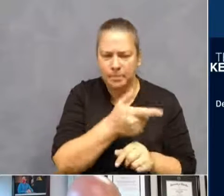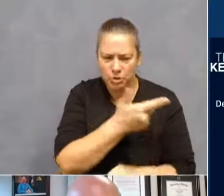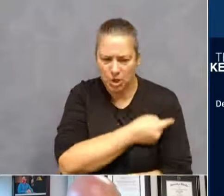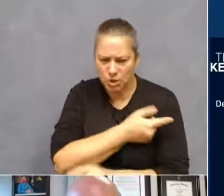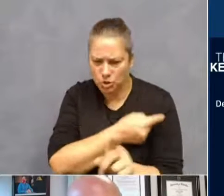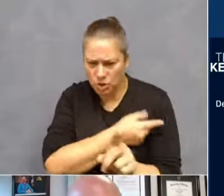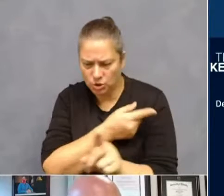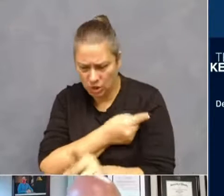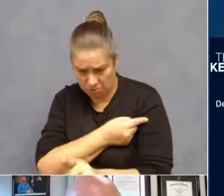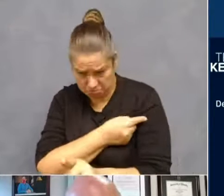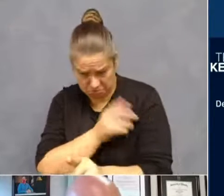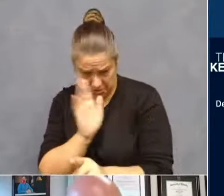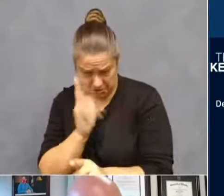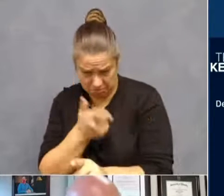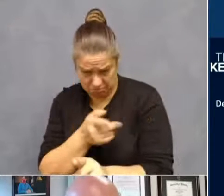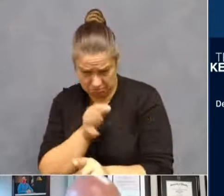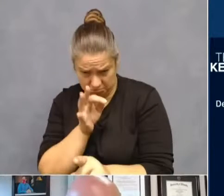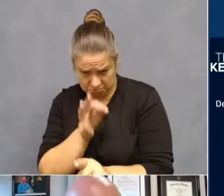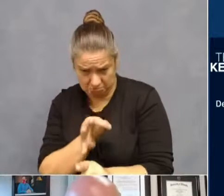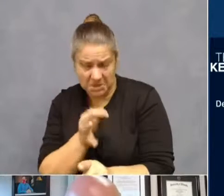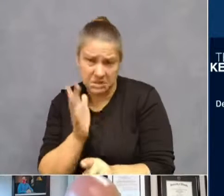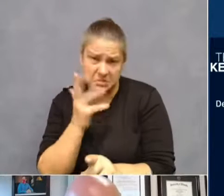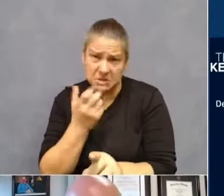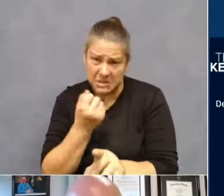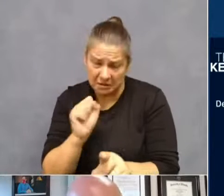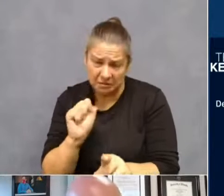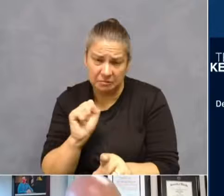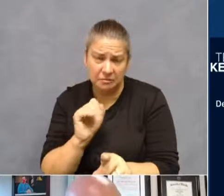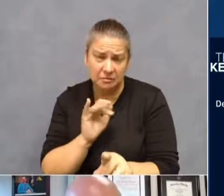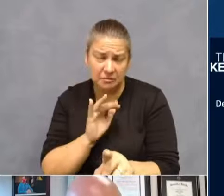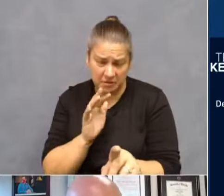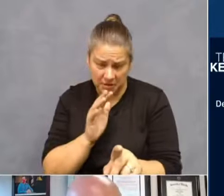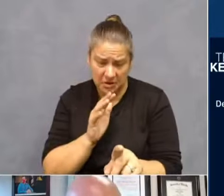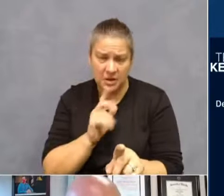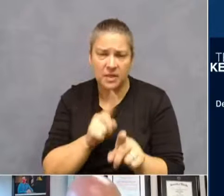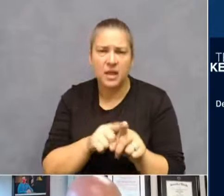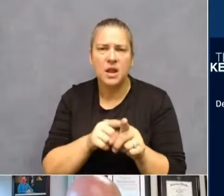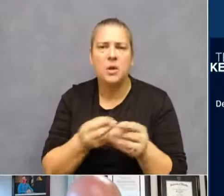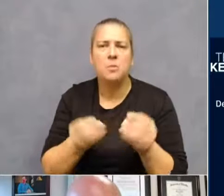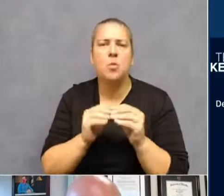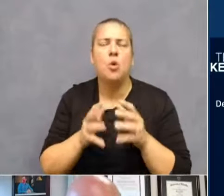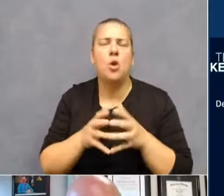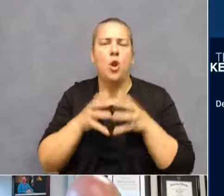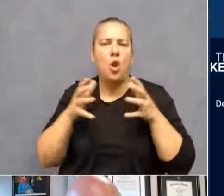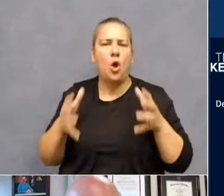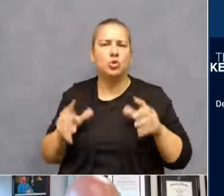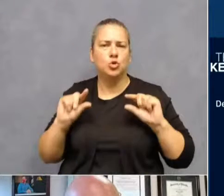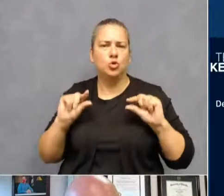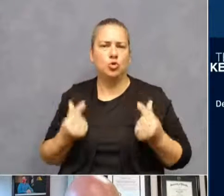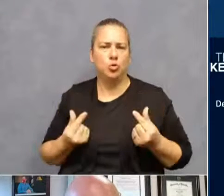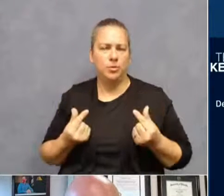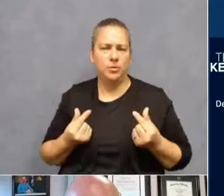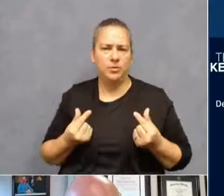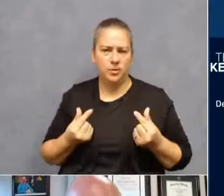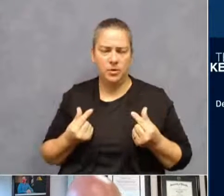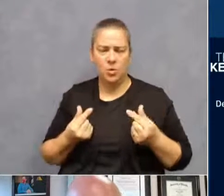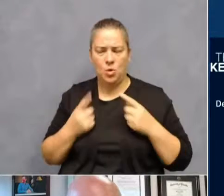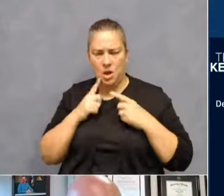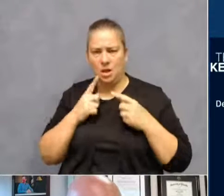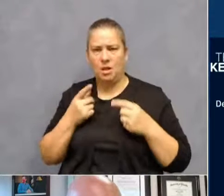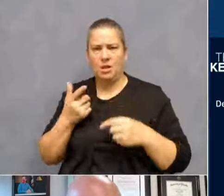early signs that it is effective in preventing the disease. Both of these phases, 1 and 2, are relatively